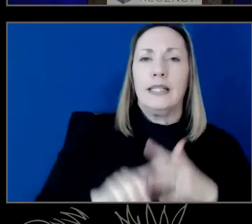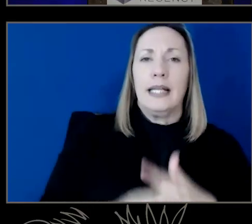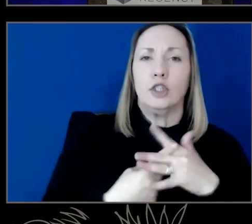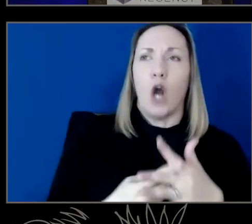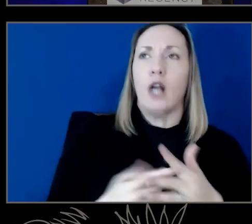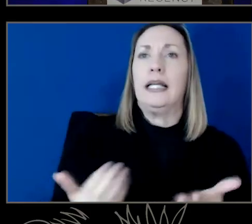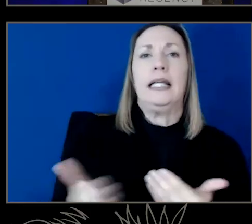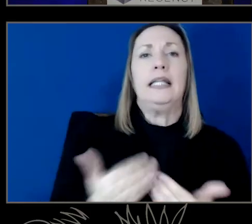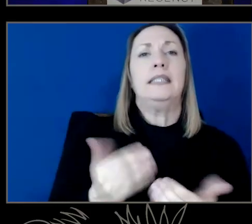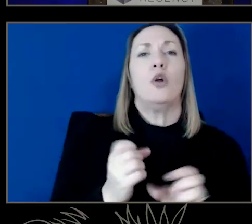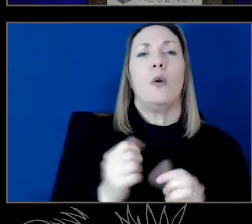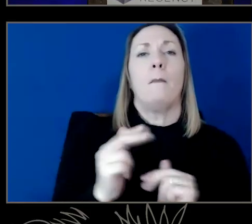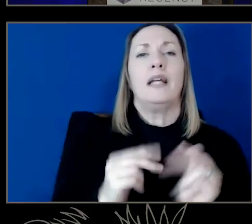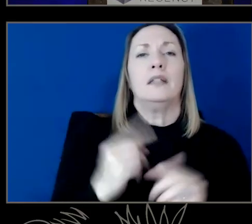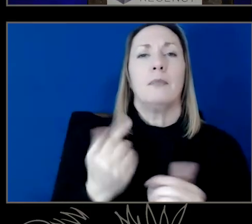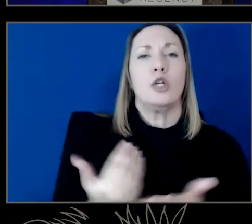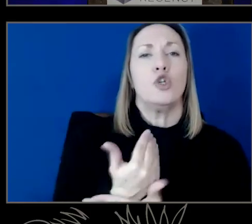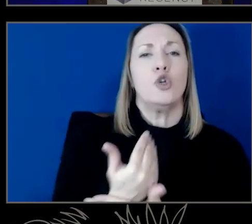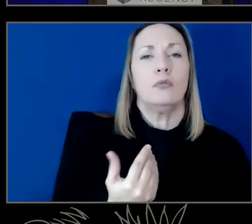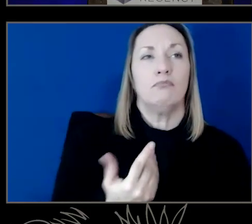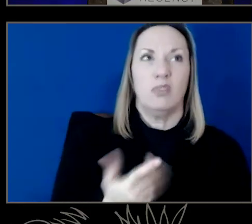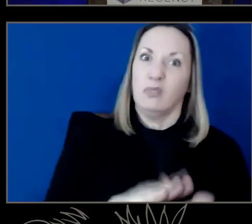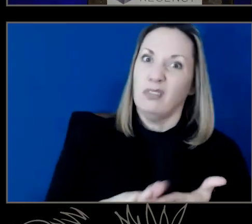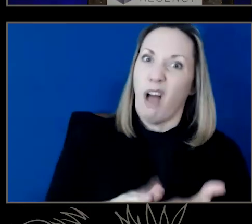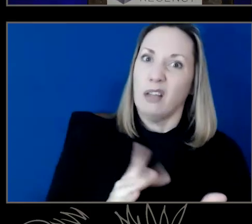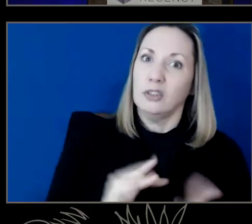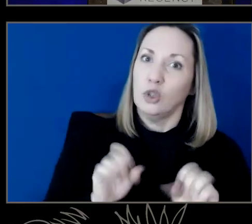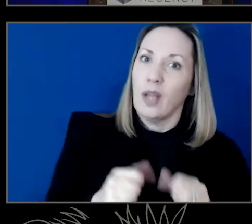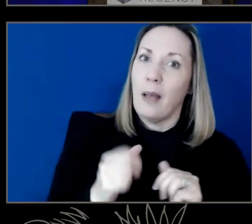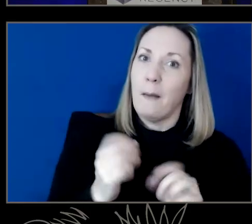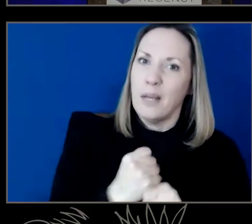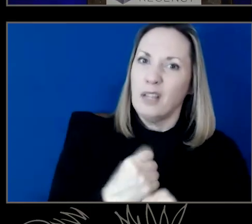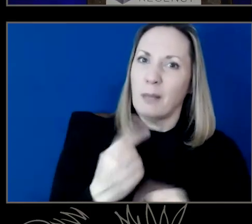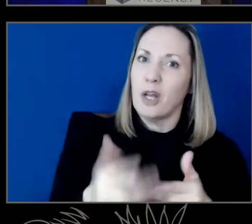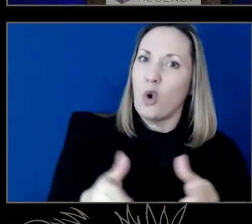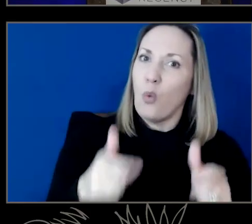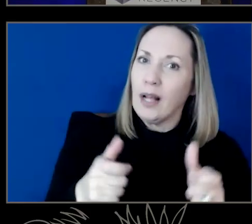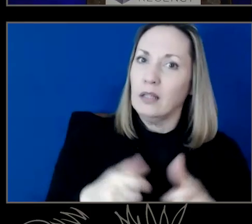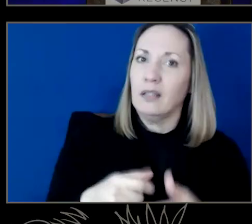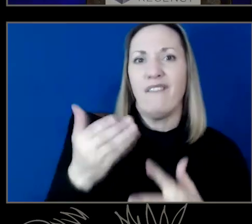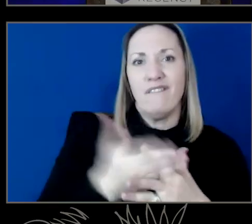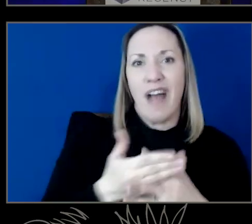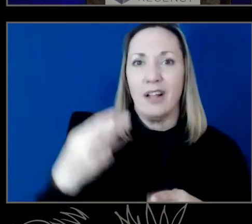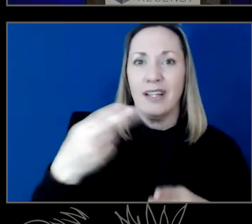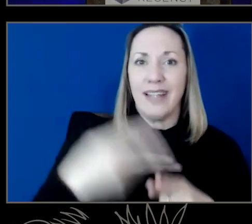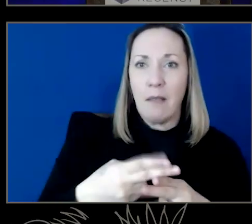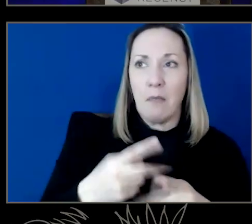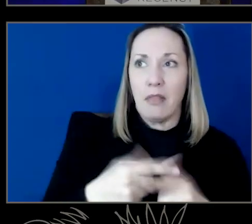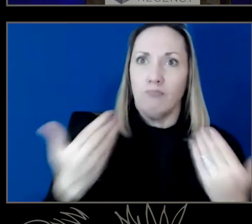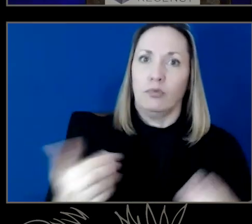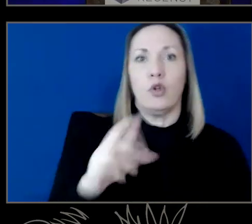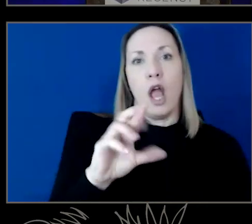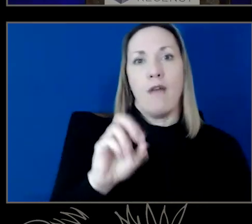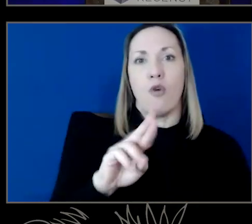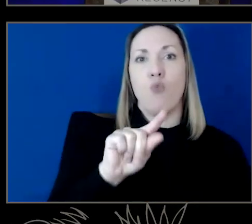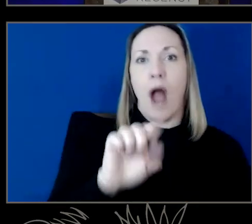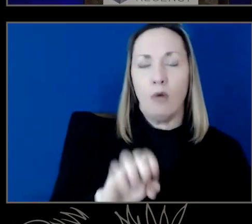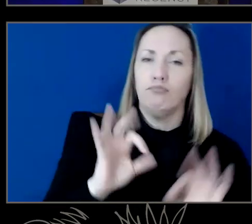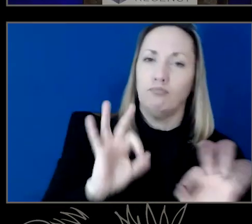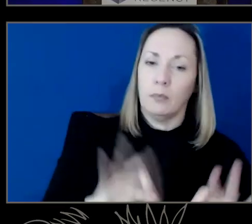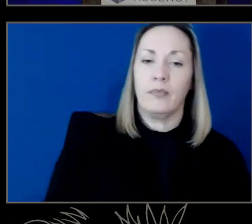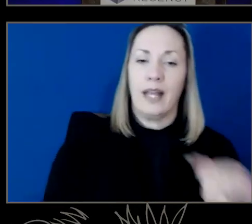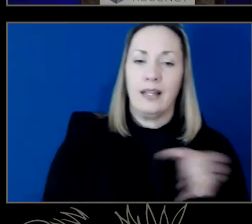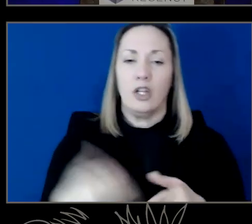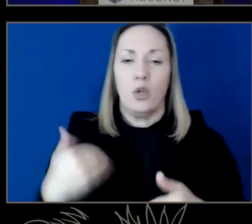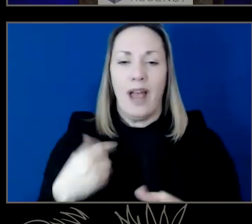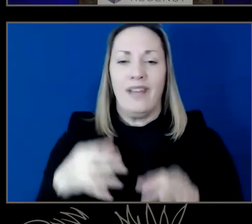new. So that's really nice. You can build something really quickly. You just type in a file name, and then you have a route. That's pretty cool, right? You have a simple URL to route mapping,